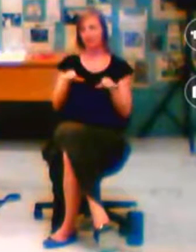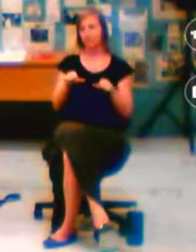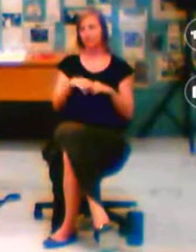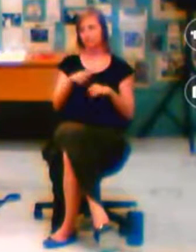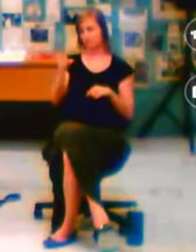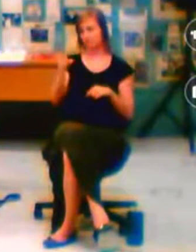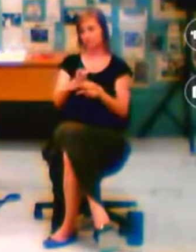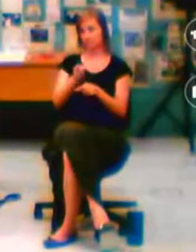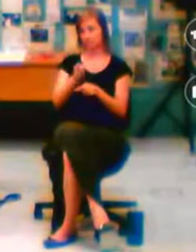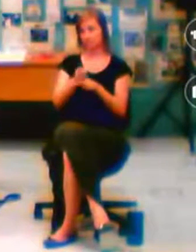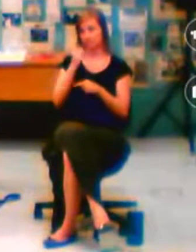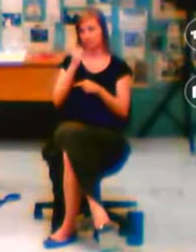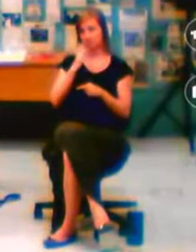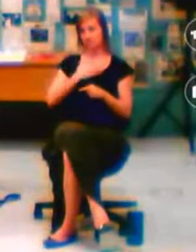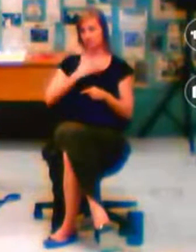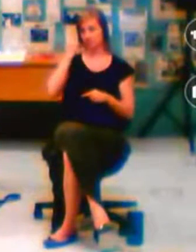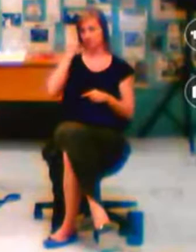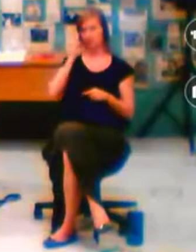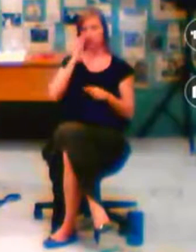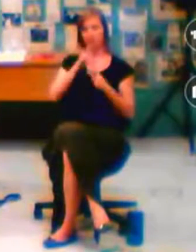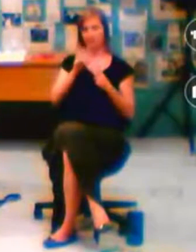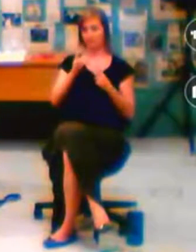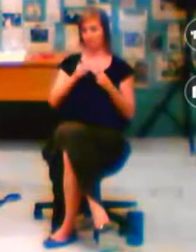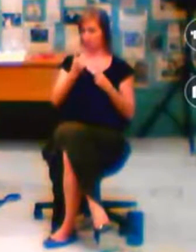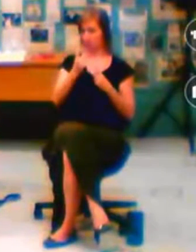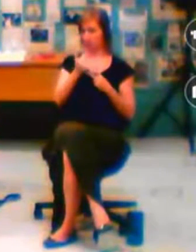happen, and TRICARE specifically,